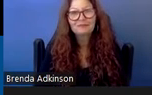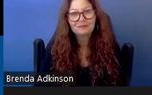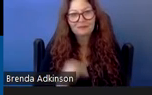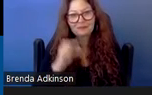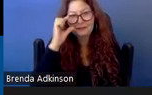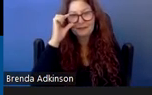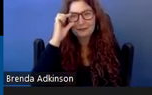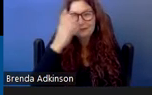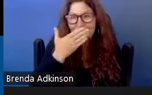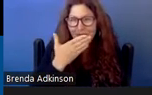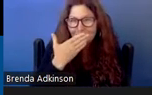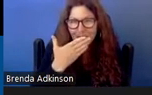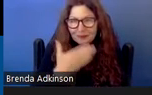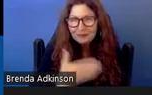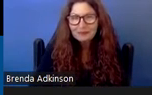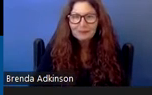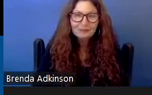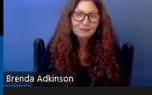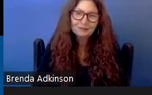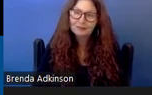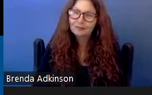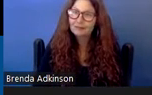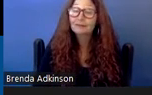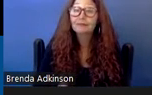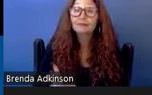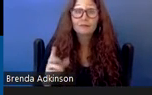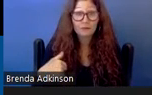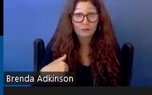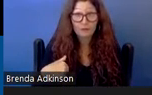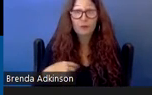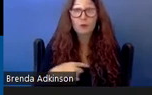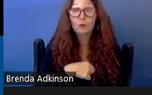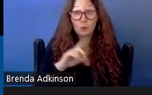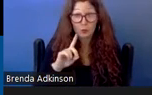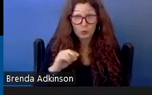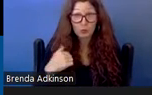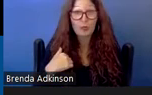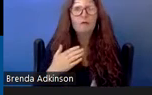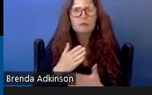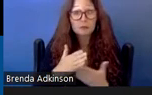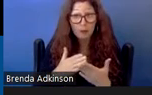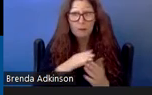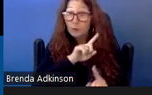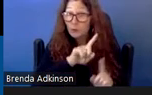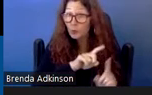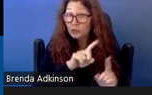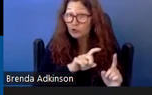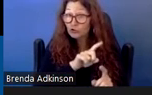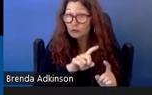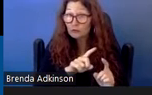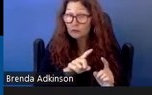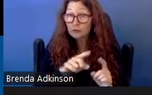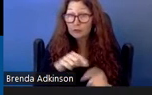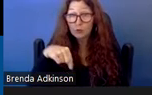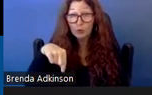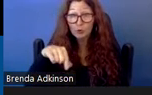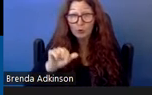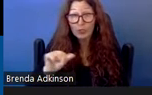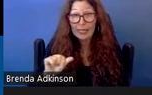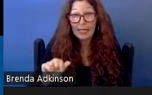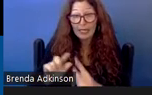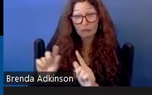Thanks, Rebecca. So we do have a few questions in the Q&A. So I